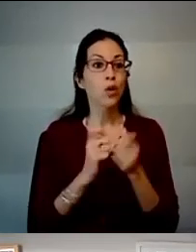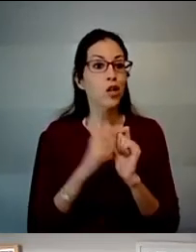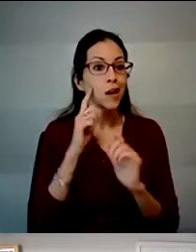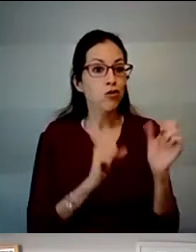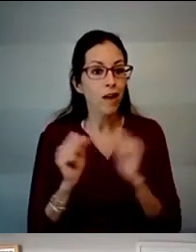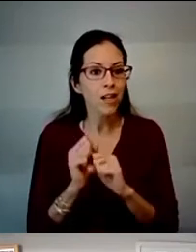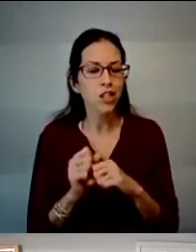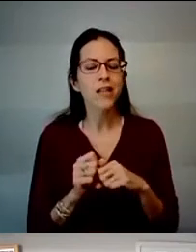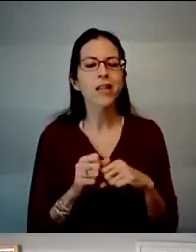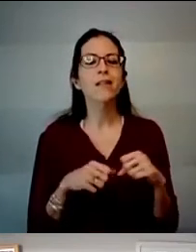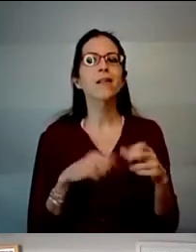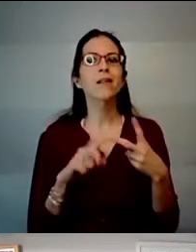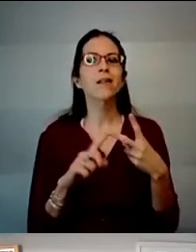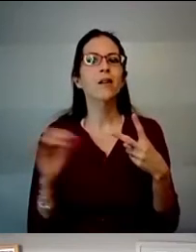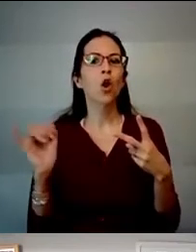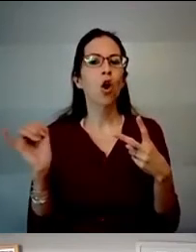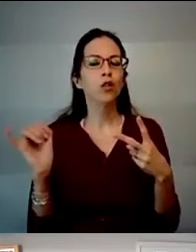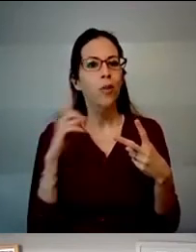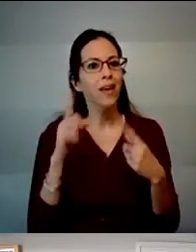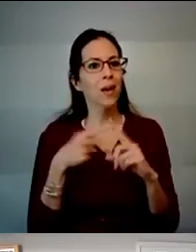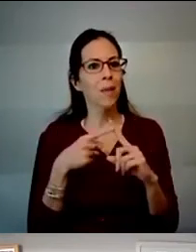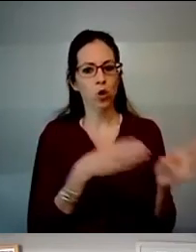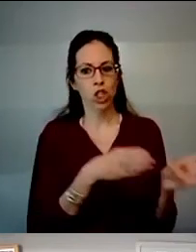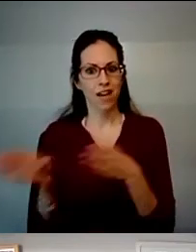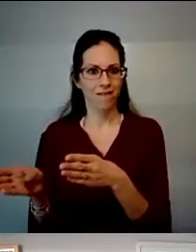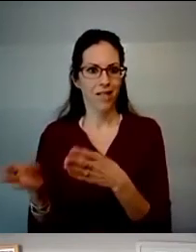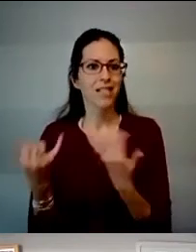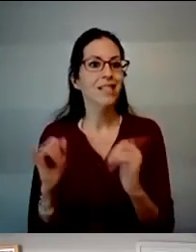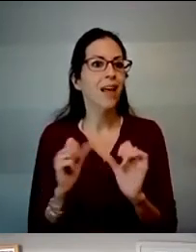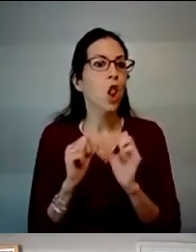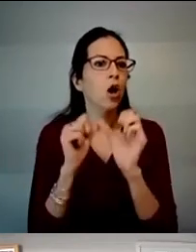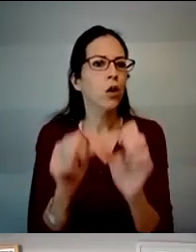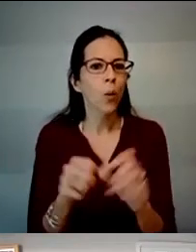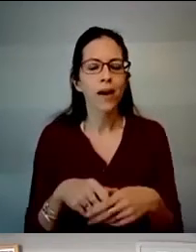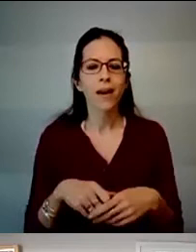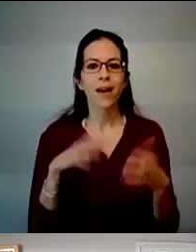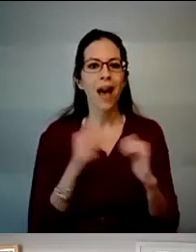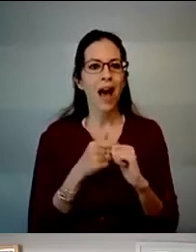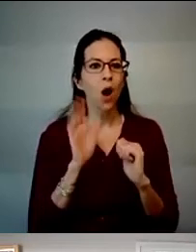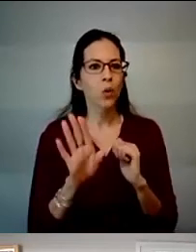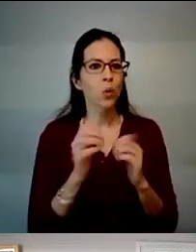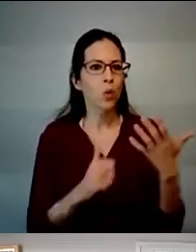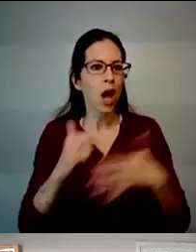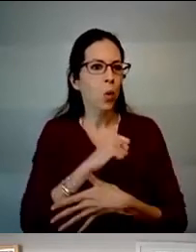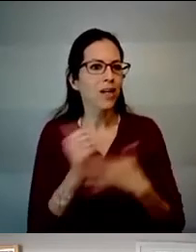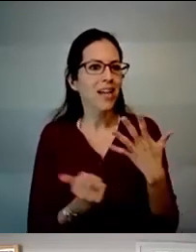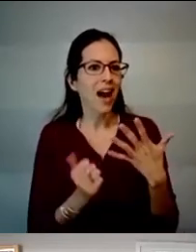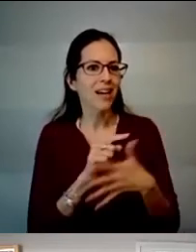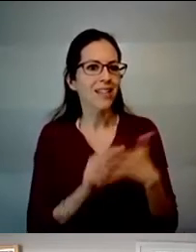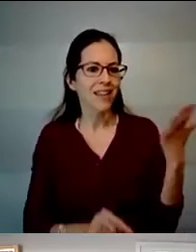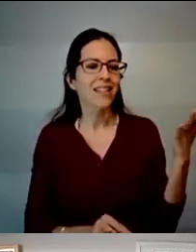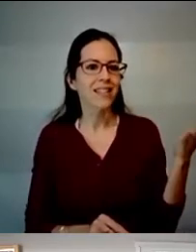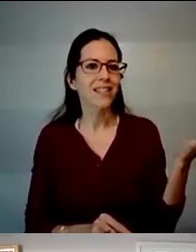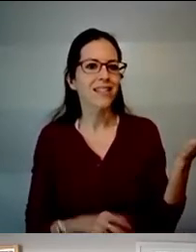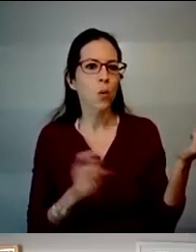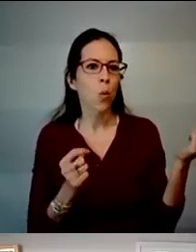also, you know, thinking about these shifts that are still sort of ongoing, how are you prioritizing